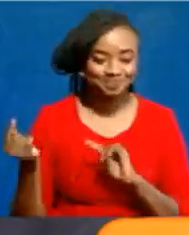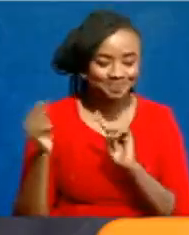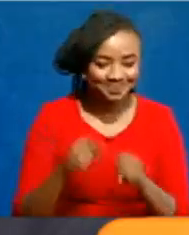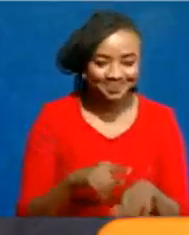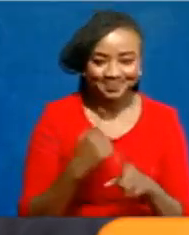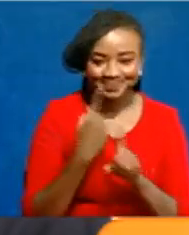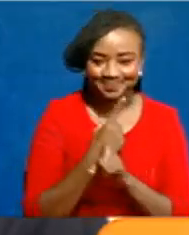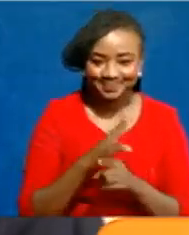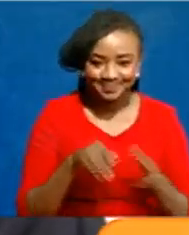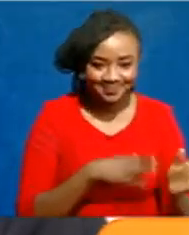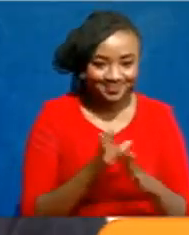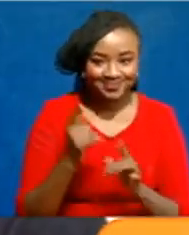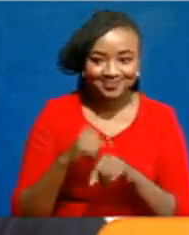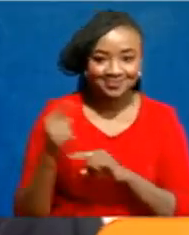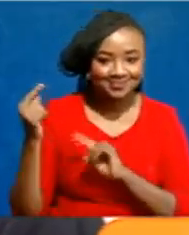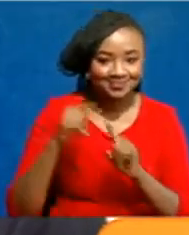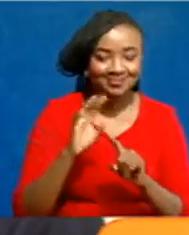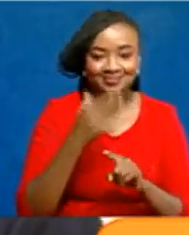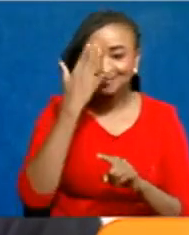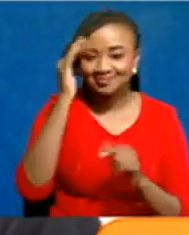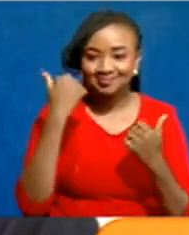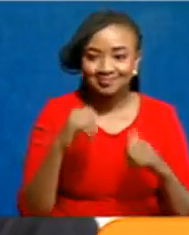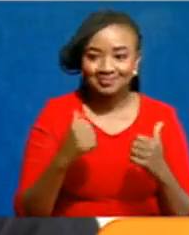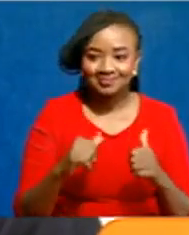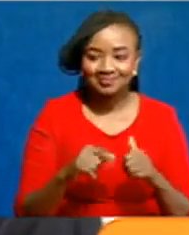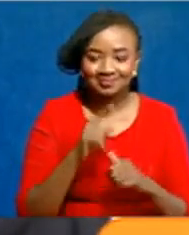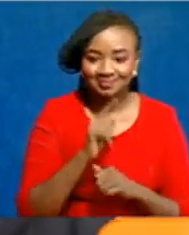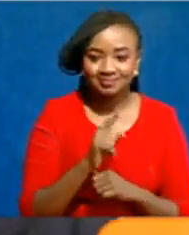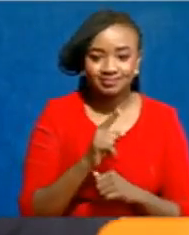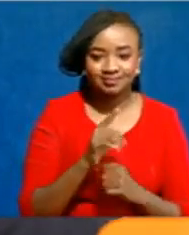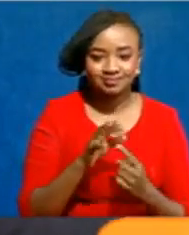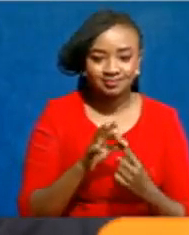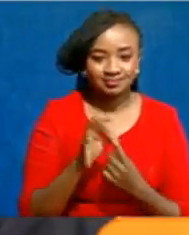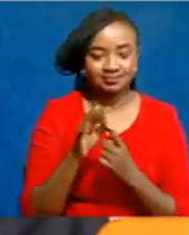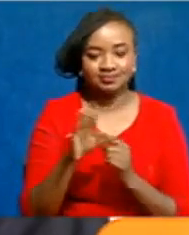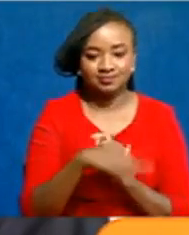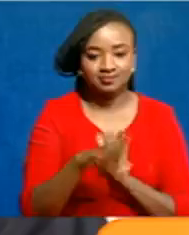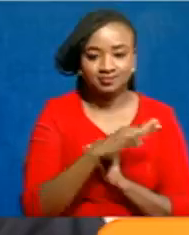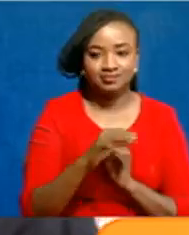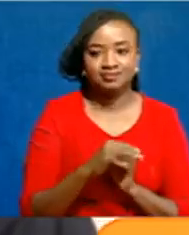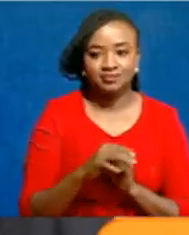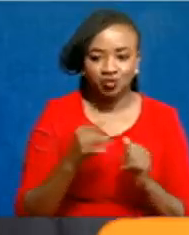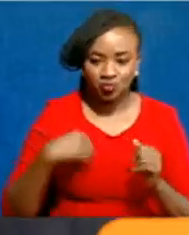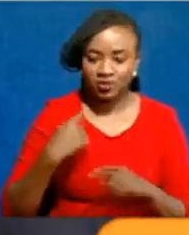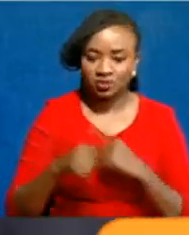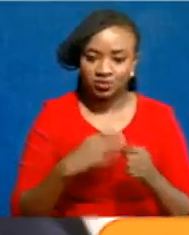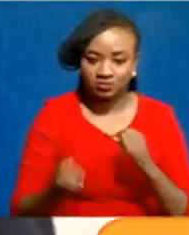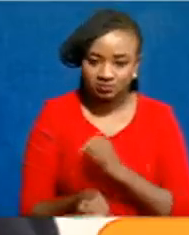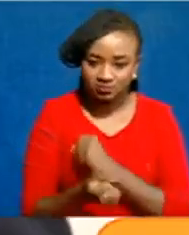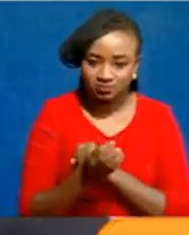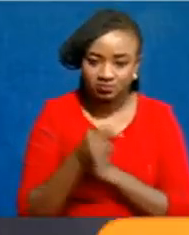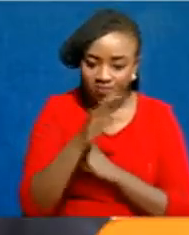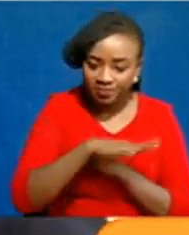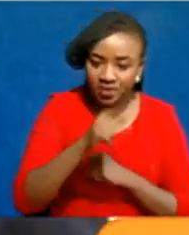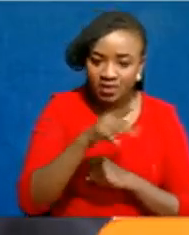njia nyingine, wakifika pale huwa hawajui kama hapa ni no-take zone. Kwa hivyo ni wajibu wetu kuwazidi kuelezea watu ya kwamba uzuri ambao uko mahali